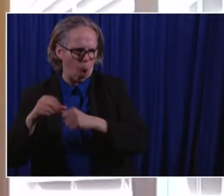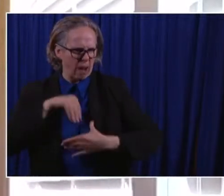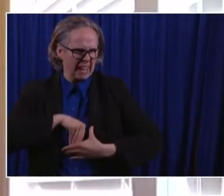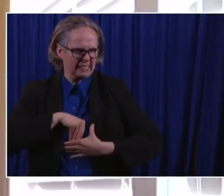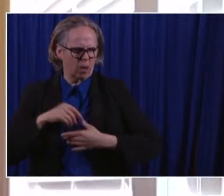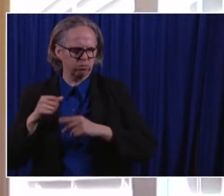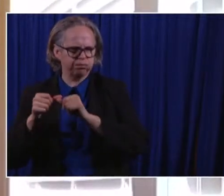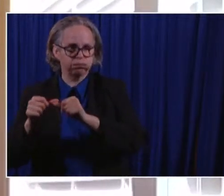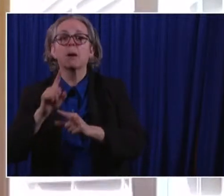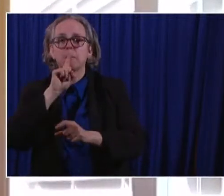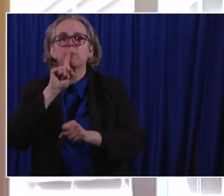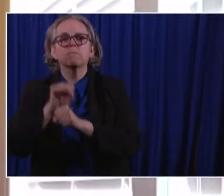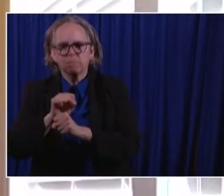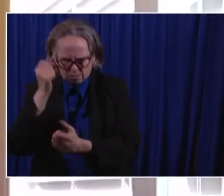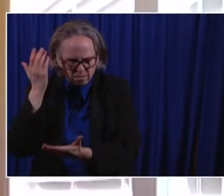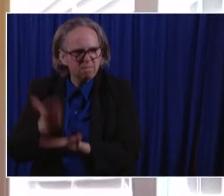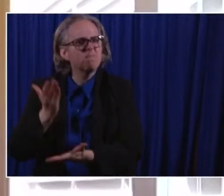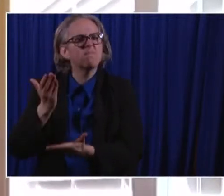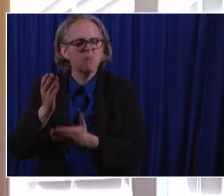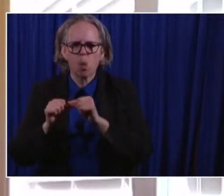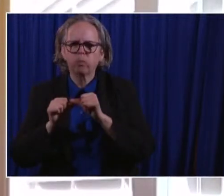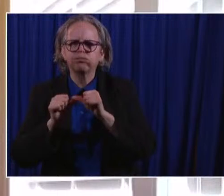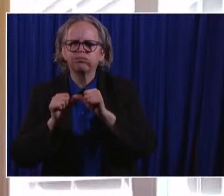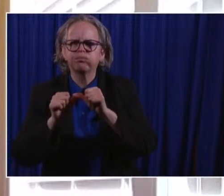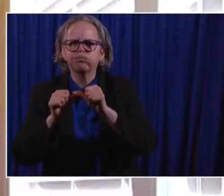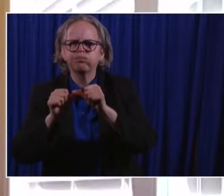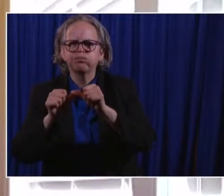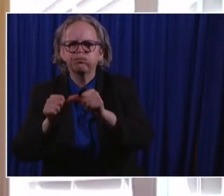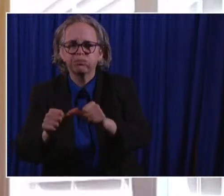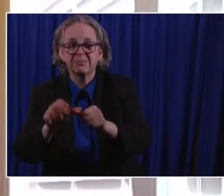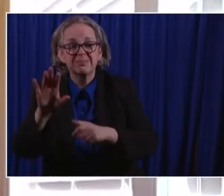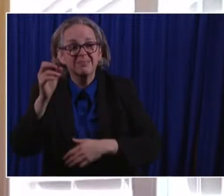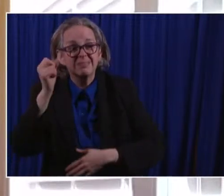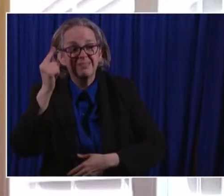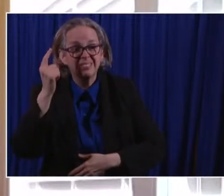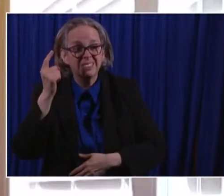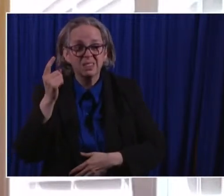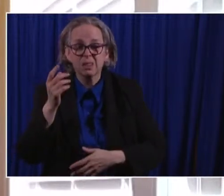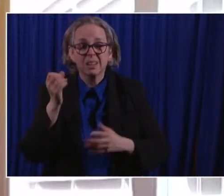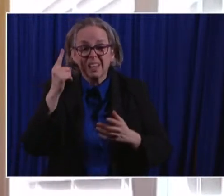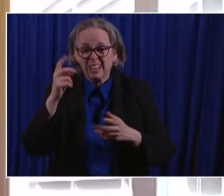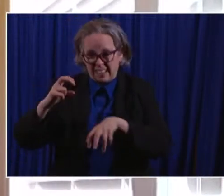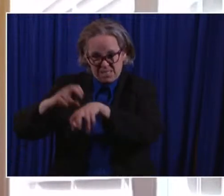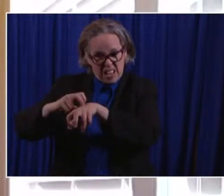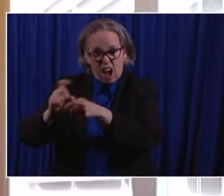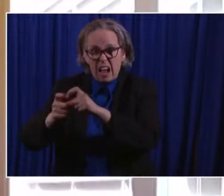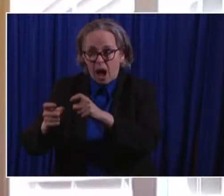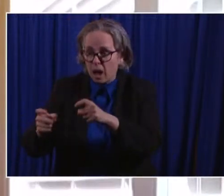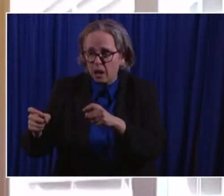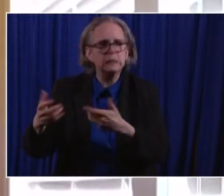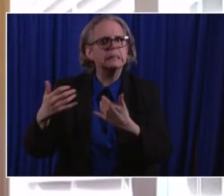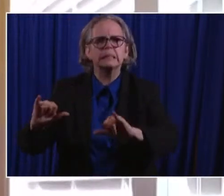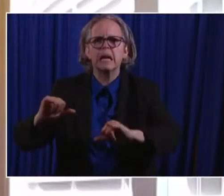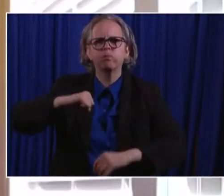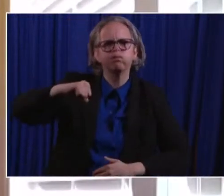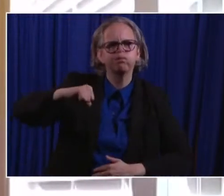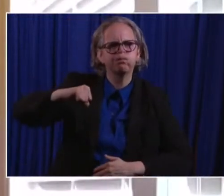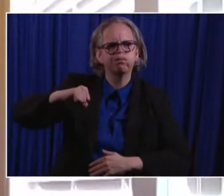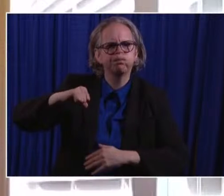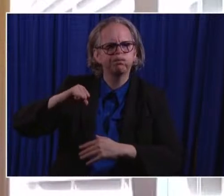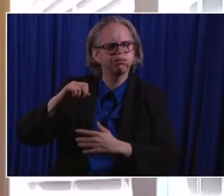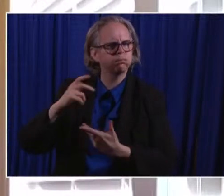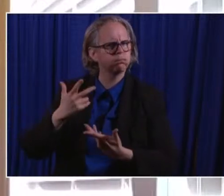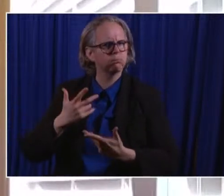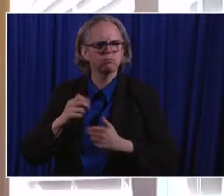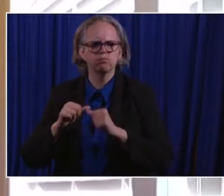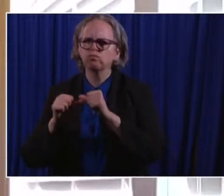highly effective over time, even against the variants. And other research now suggests that vaccination boosts protection